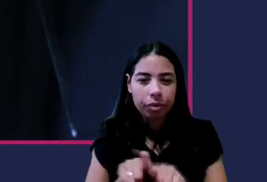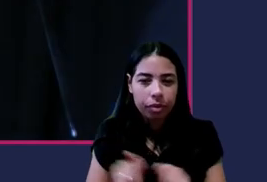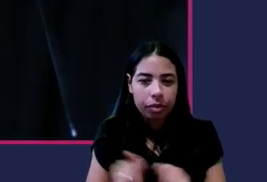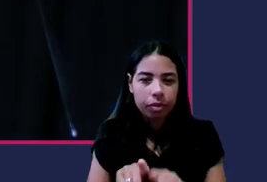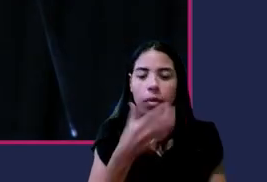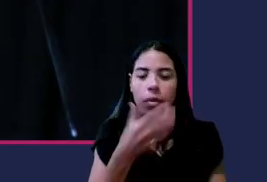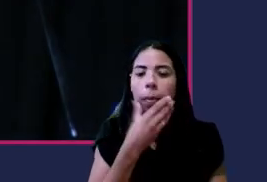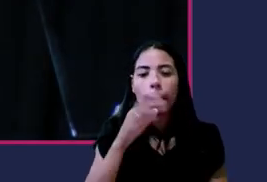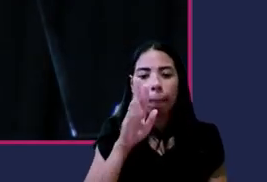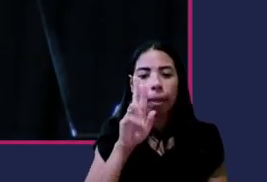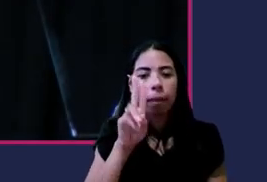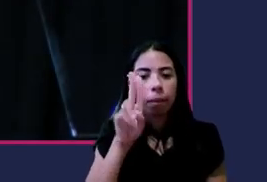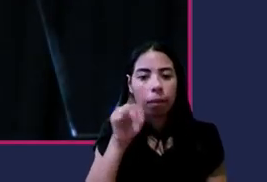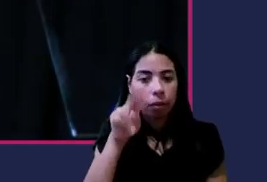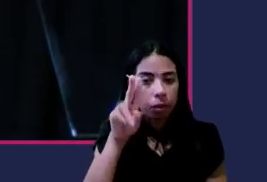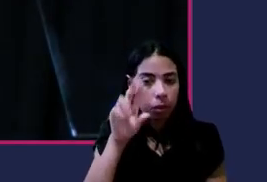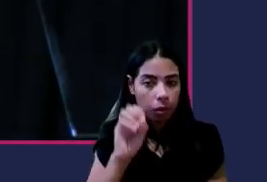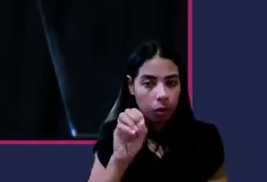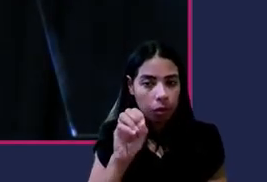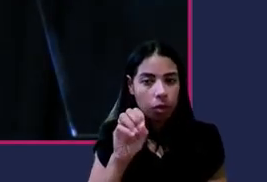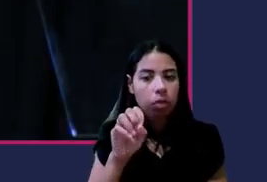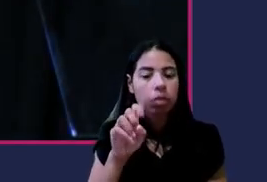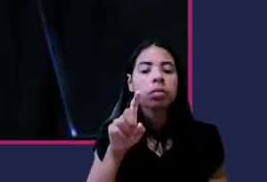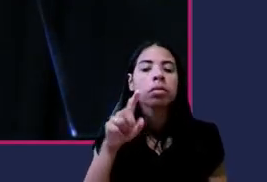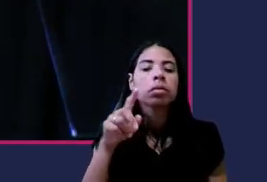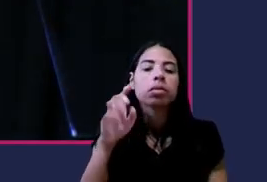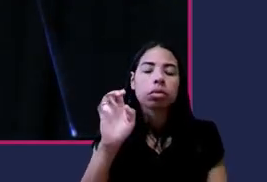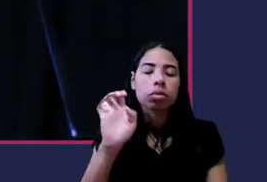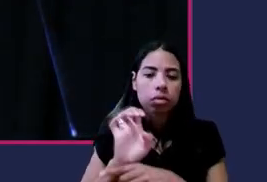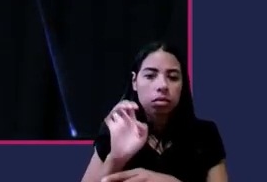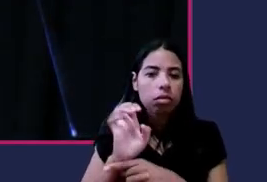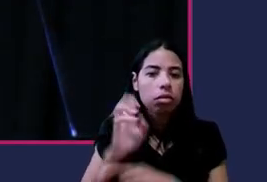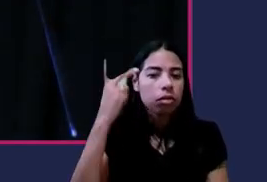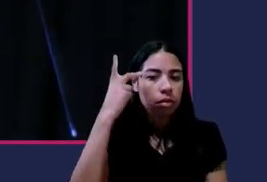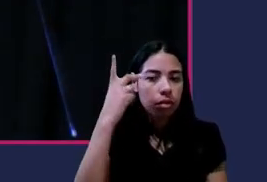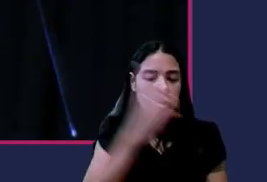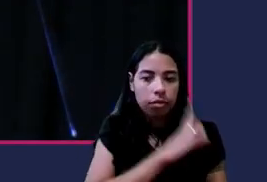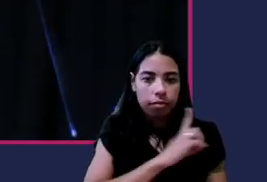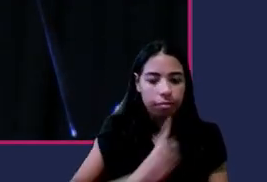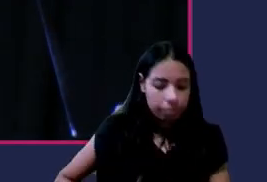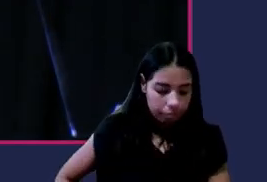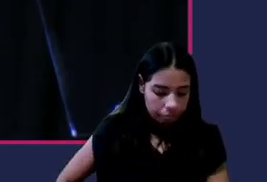also have Mr. Bruno Zambello, the state representative for the state of São Paulo.